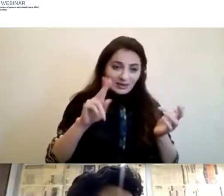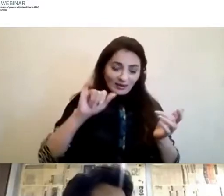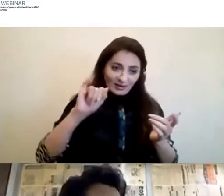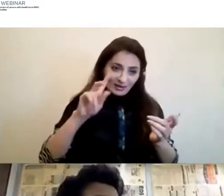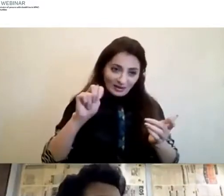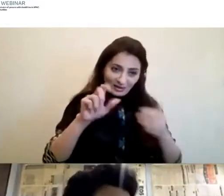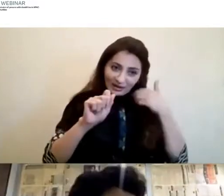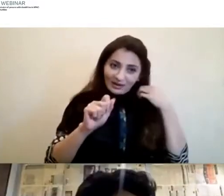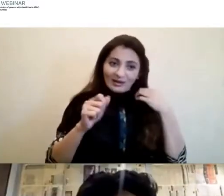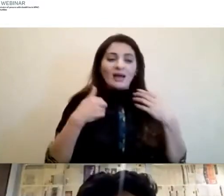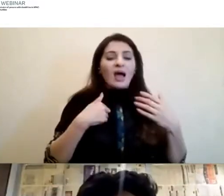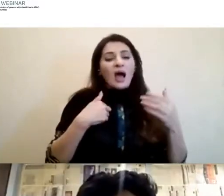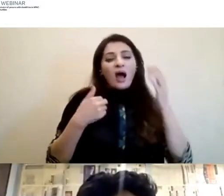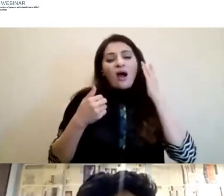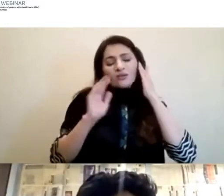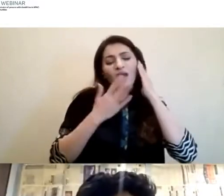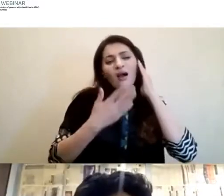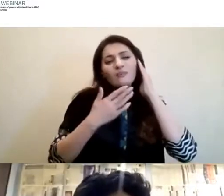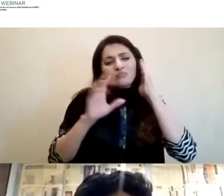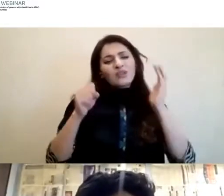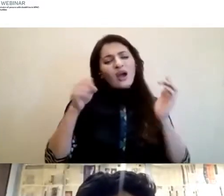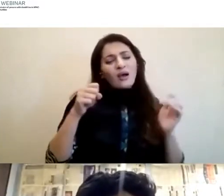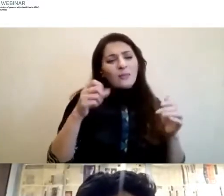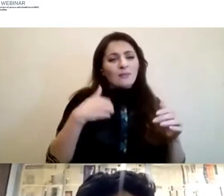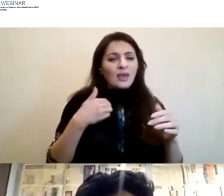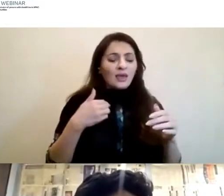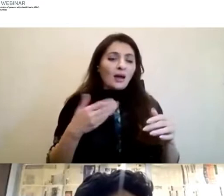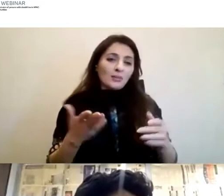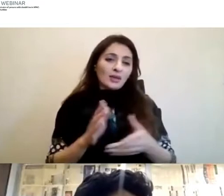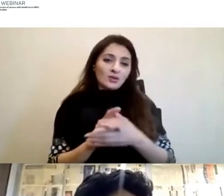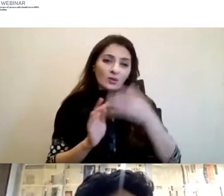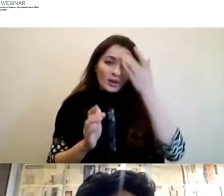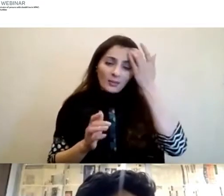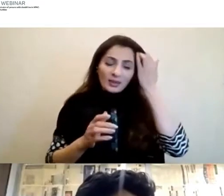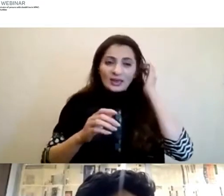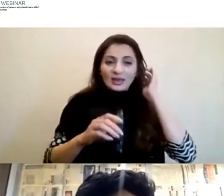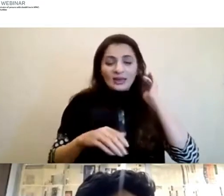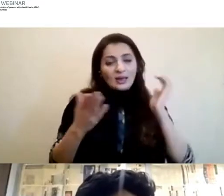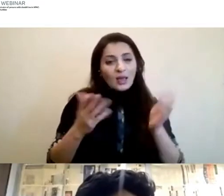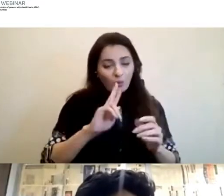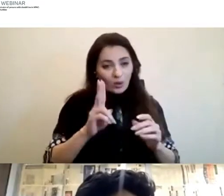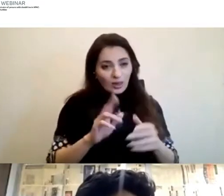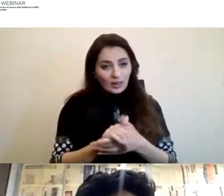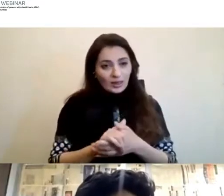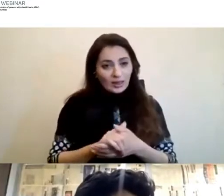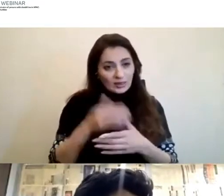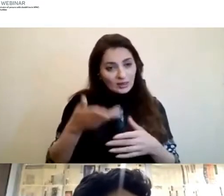Yeah, building on something Ali mentioned earlier, actually, this